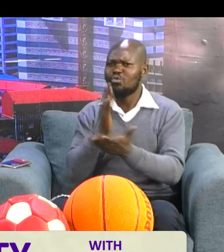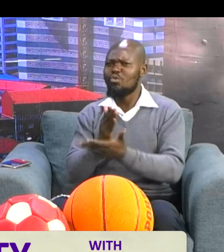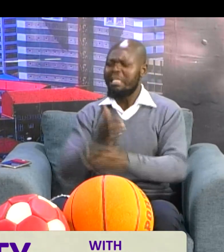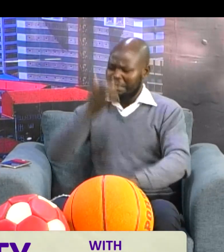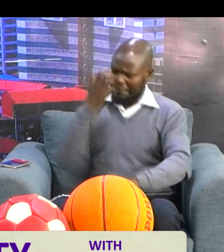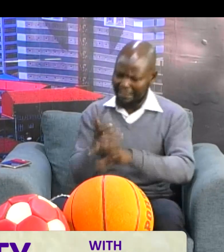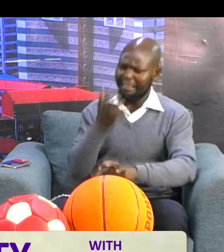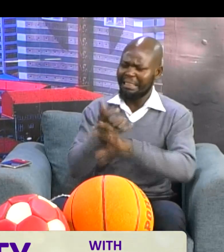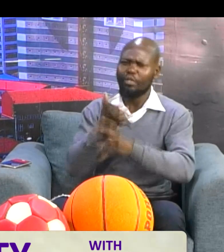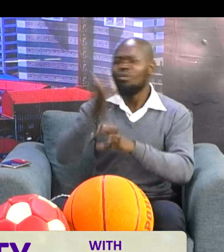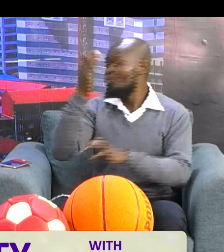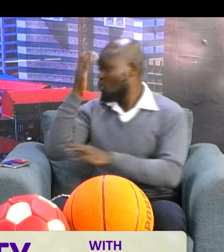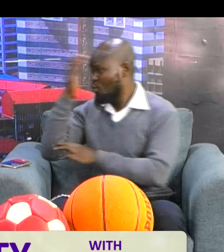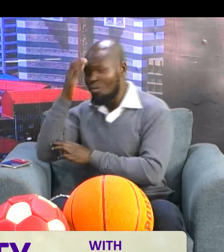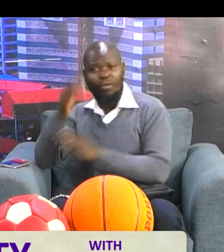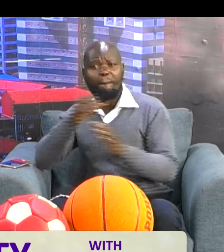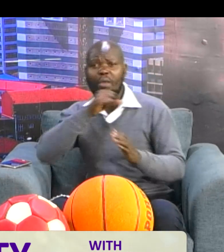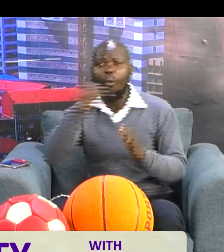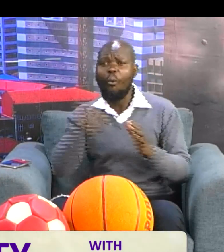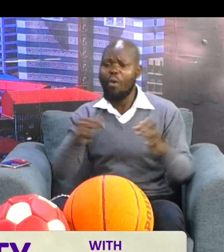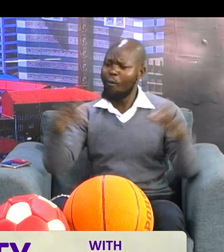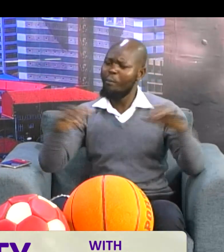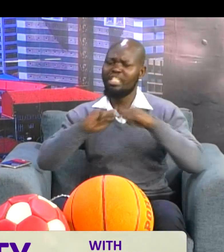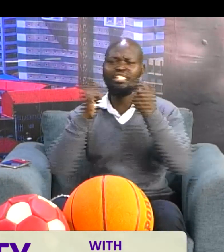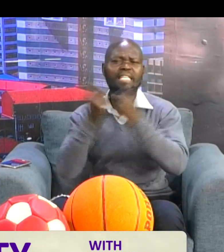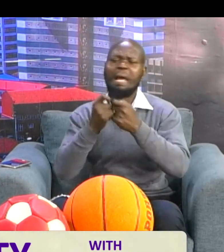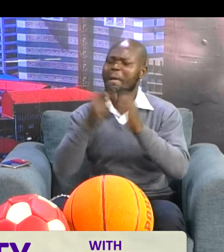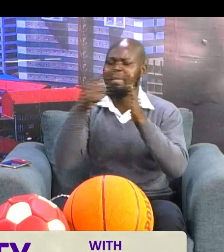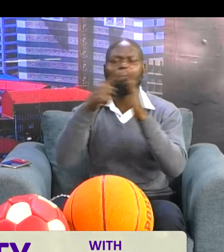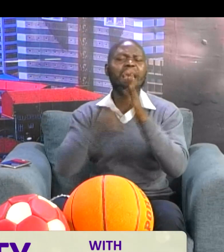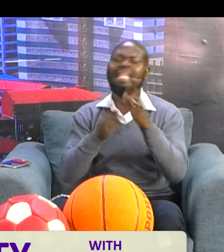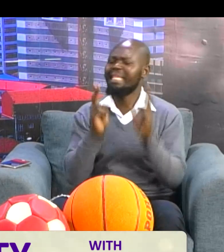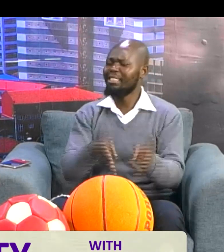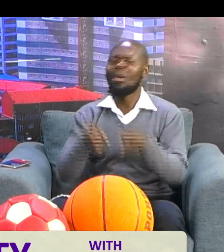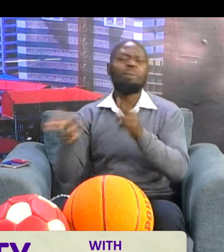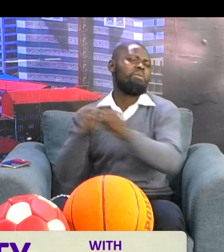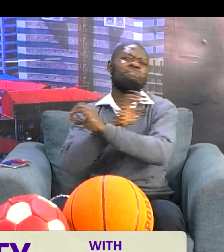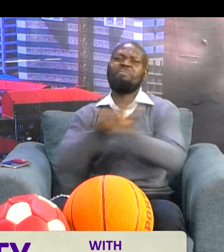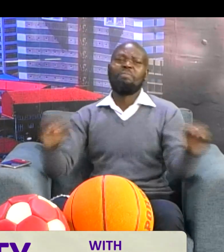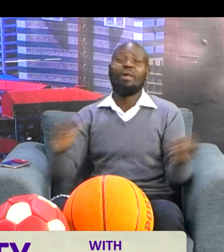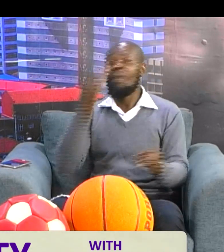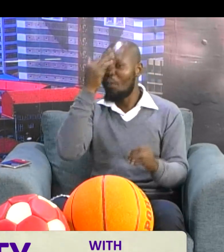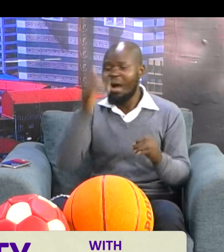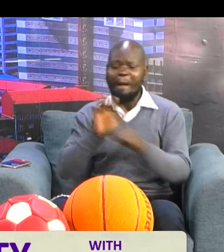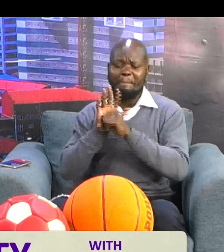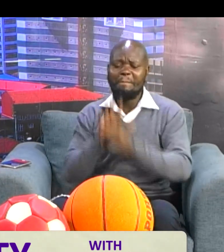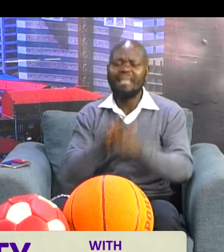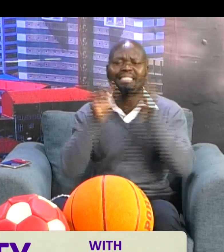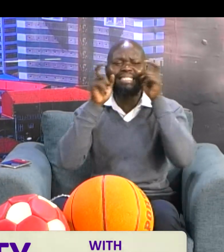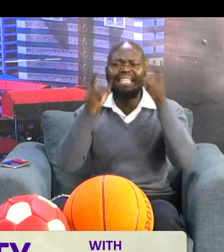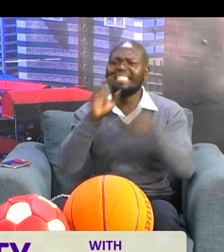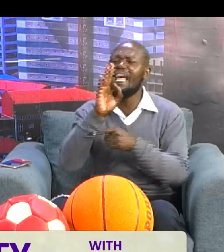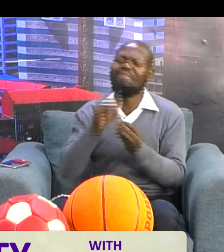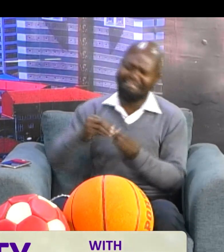and Kakamega. A very tough game, as Right. you all know. Right. The teams in KPL, they are always